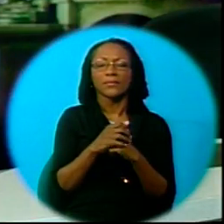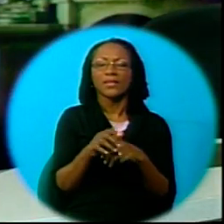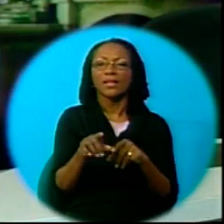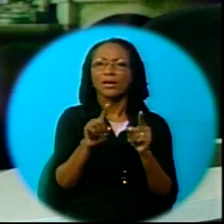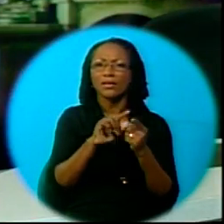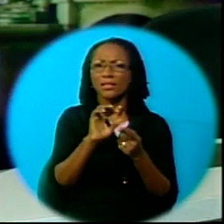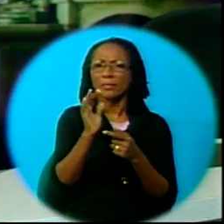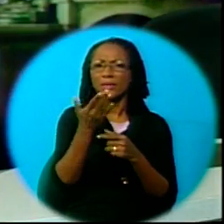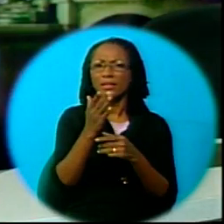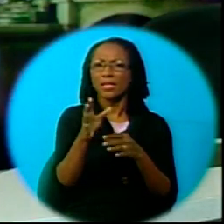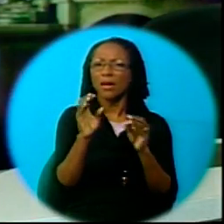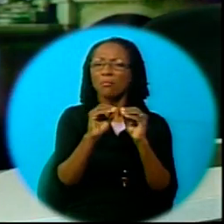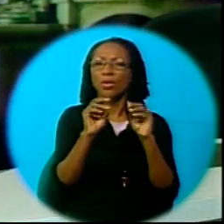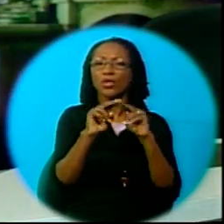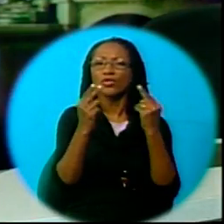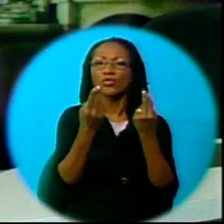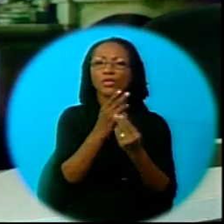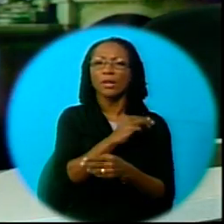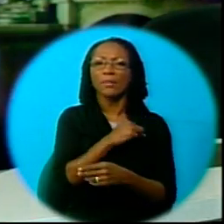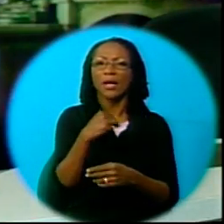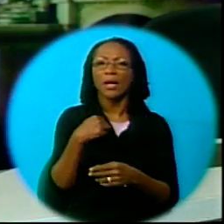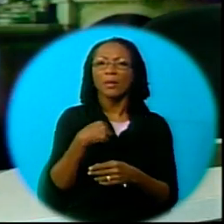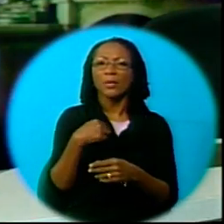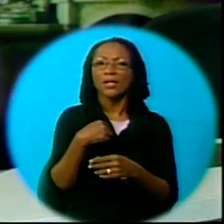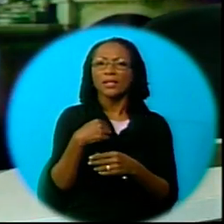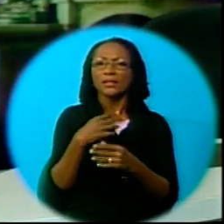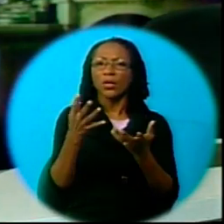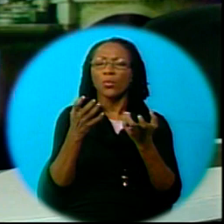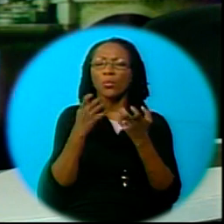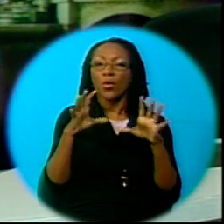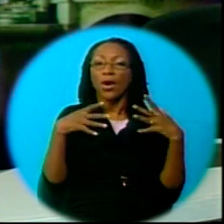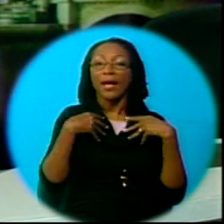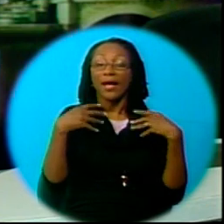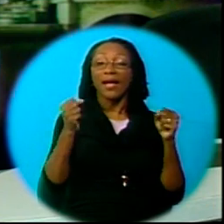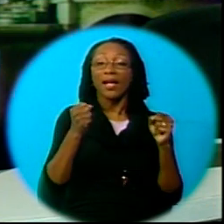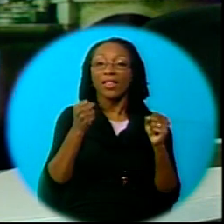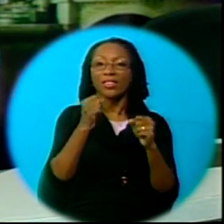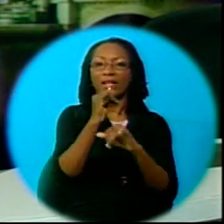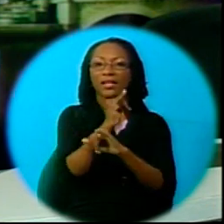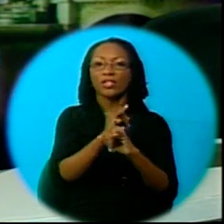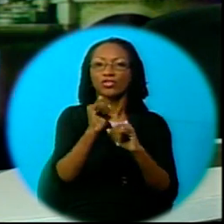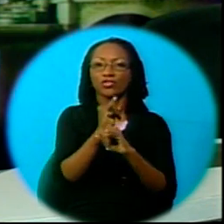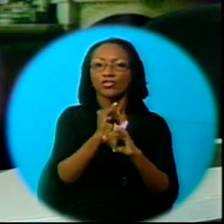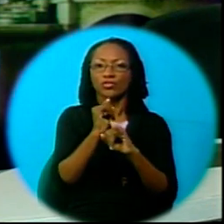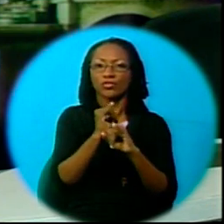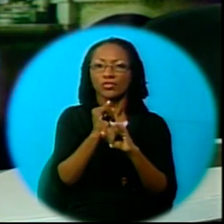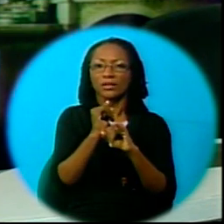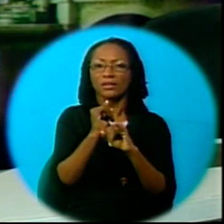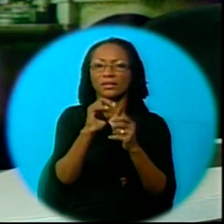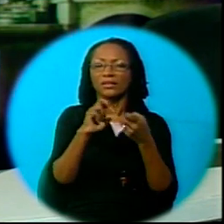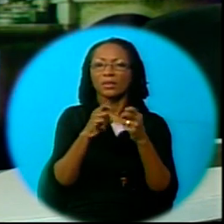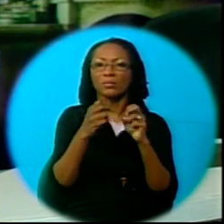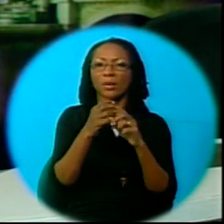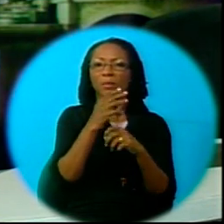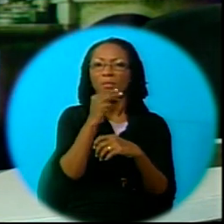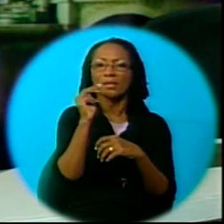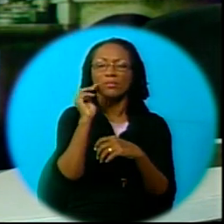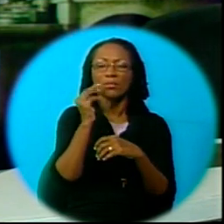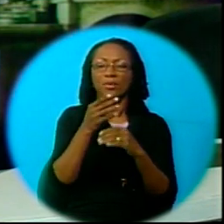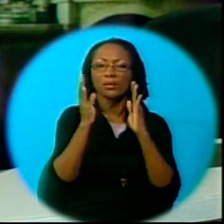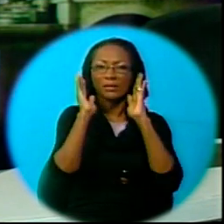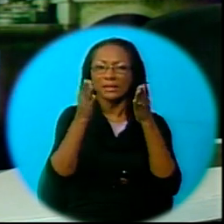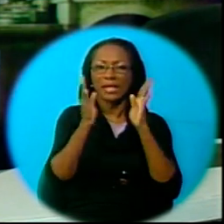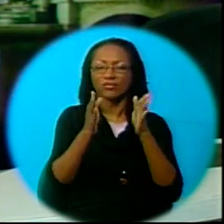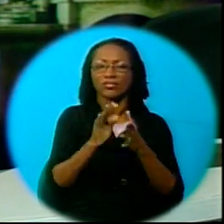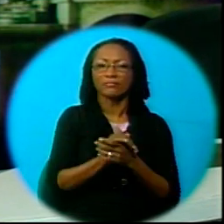And it also appears that more union members are pushing for health insurance coverage. It's an issue Ms. Moore says needs urgent